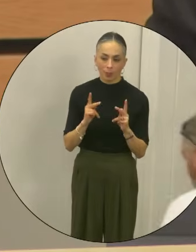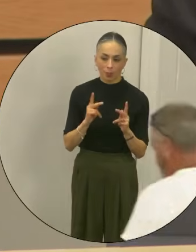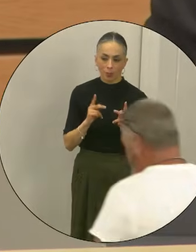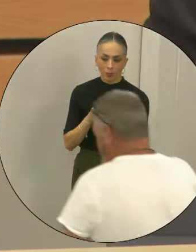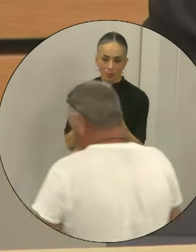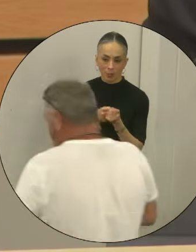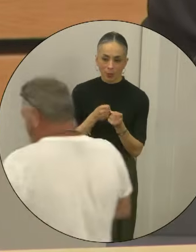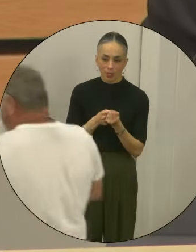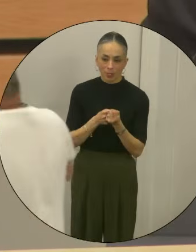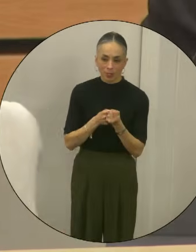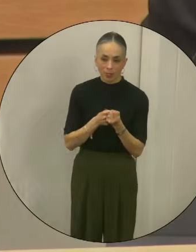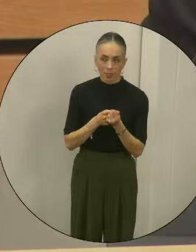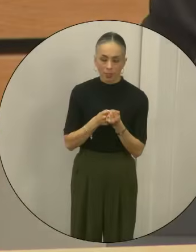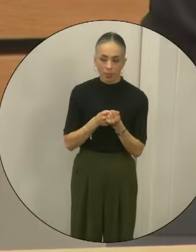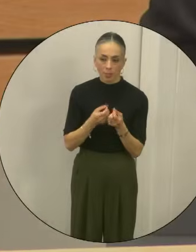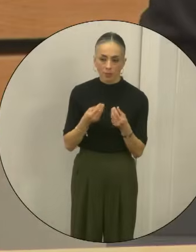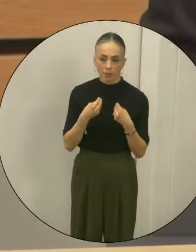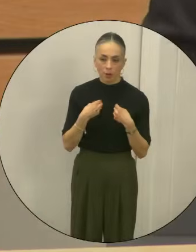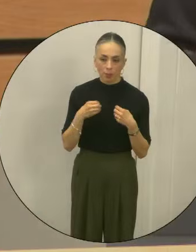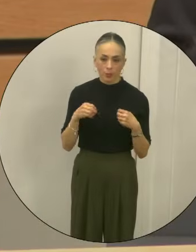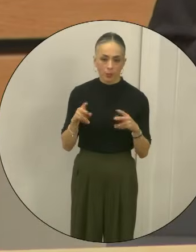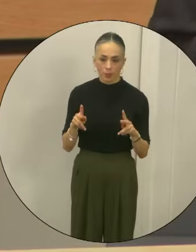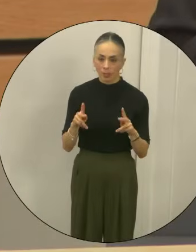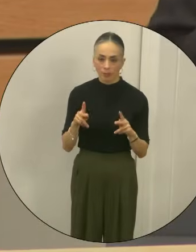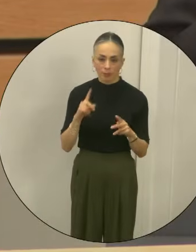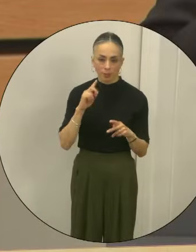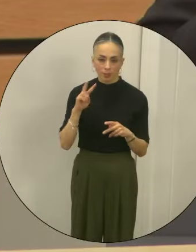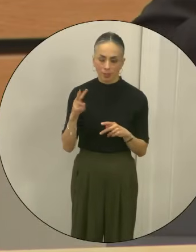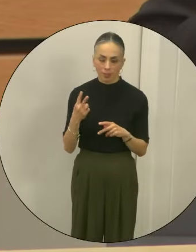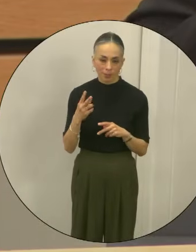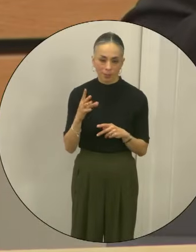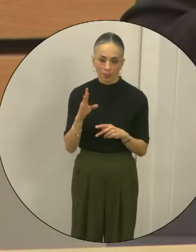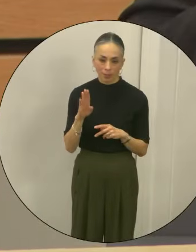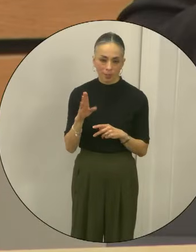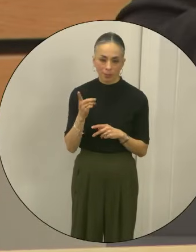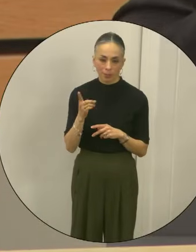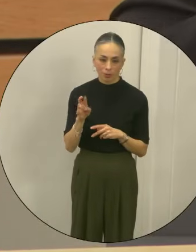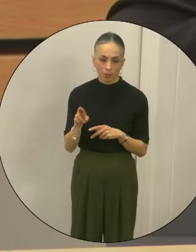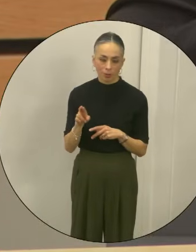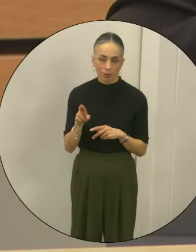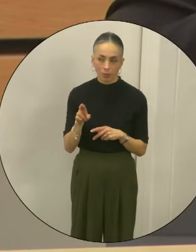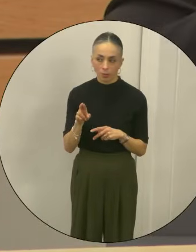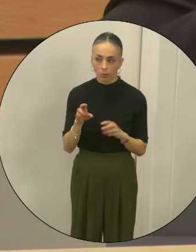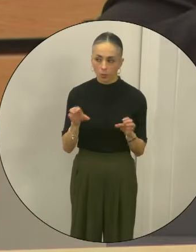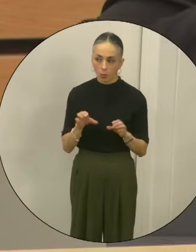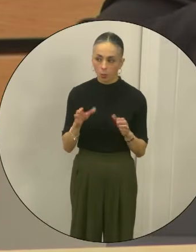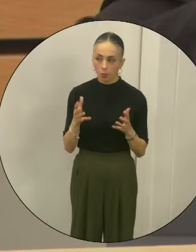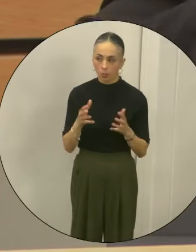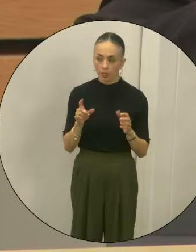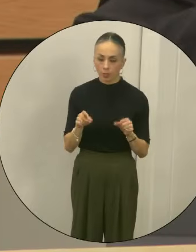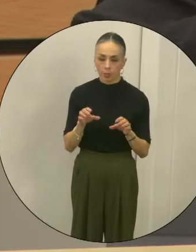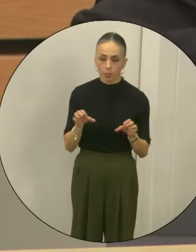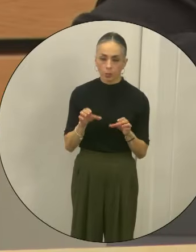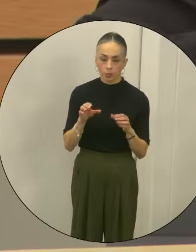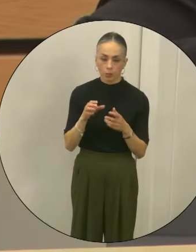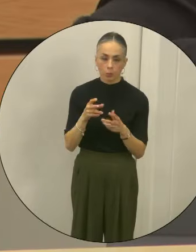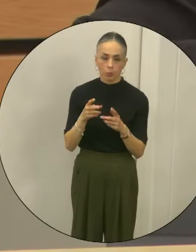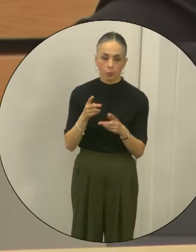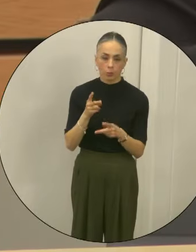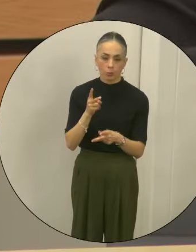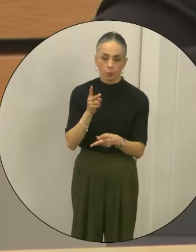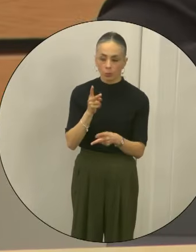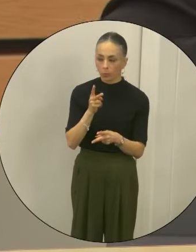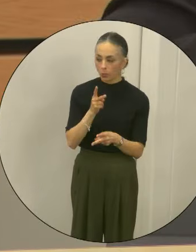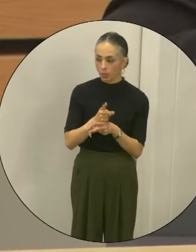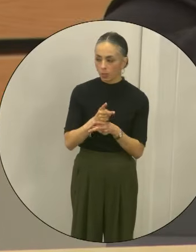and then it would give us an opportunity for a second BDR to do what we need to do, retaining local school